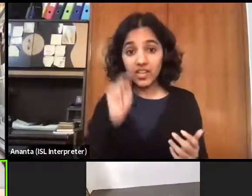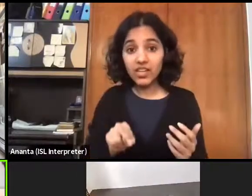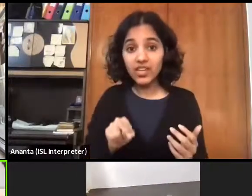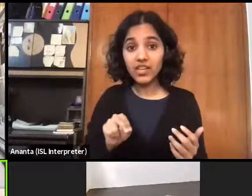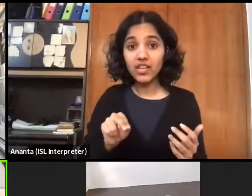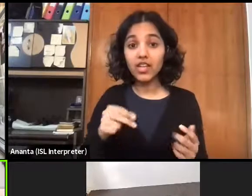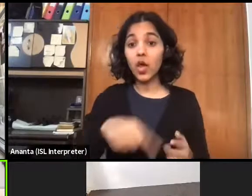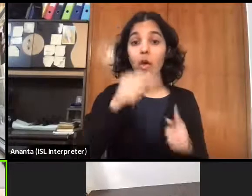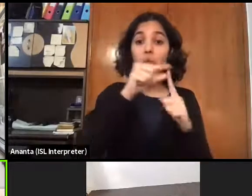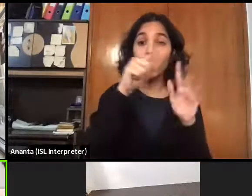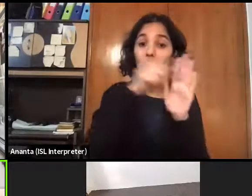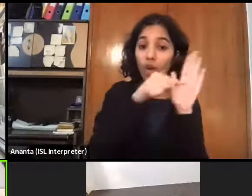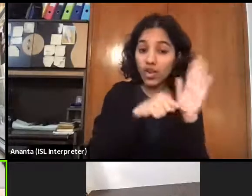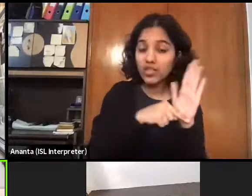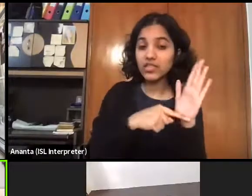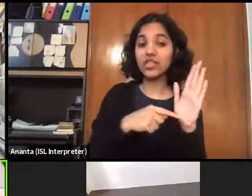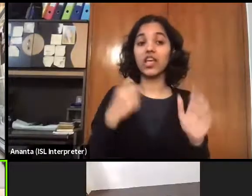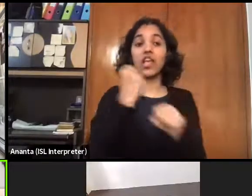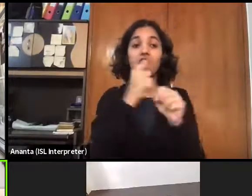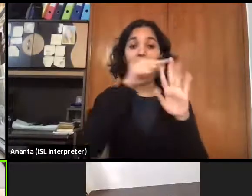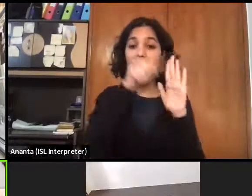policies and guidelines and the law